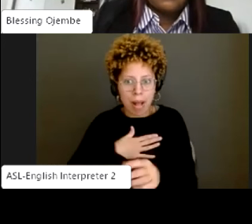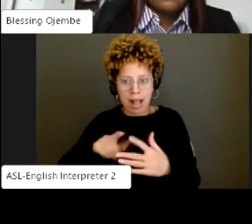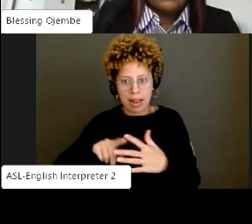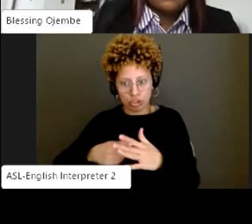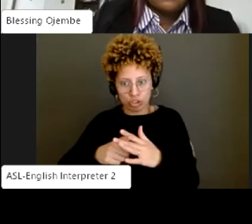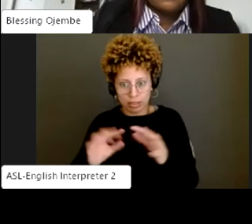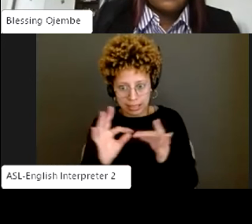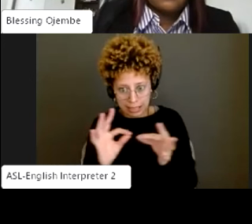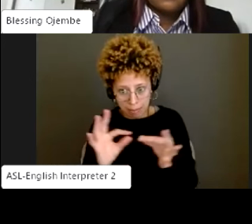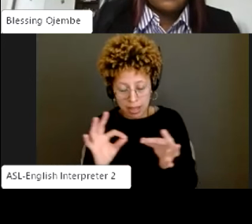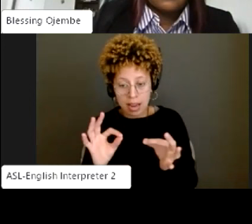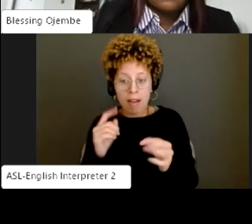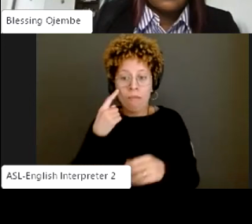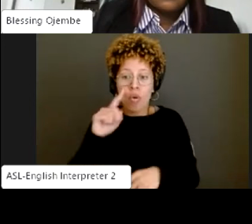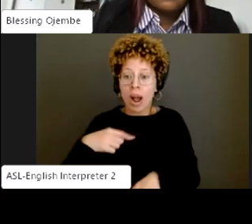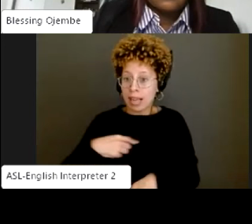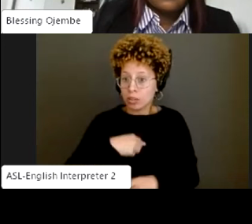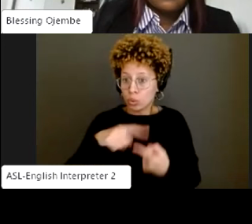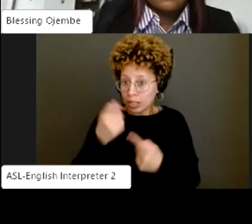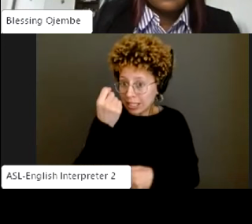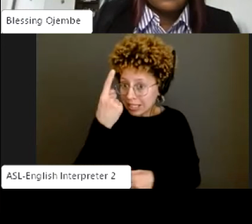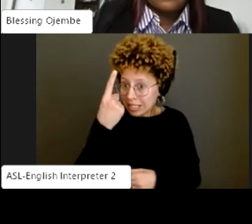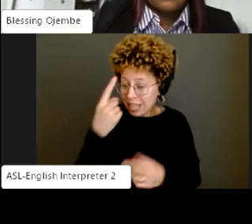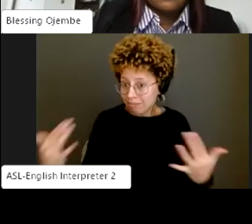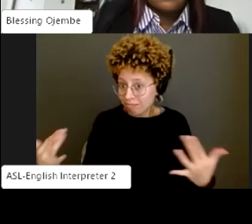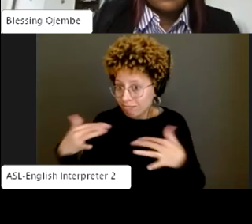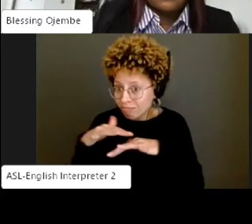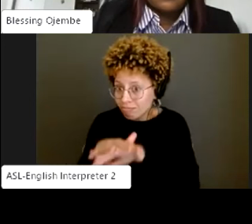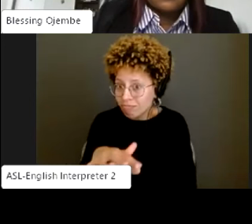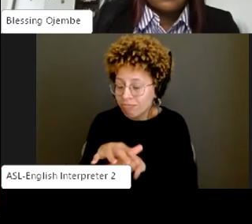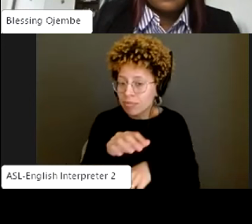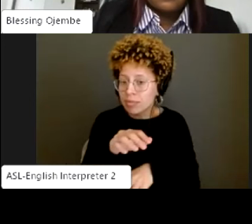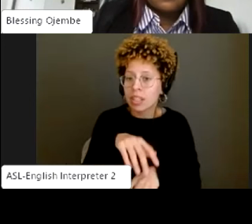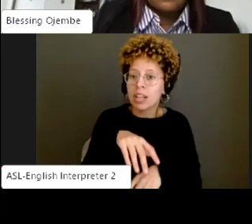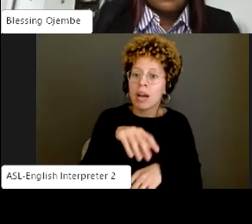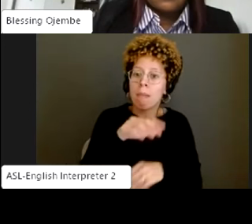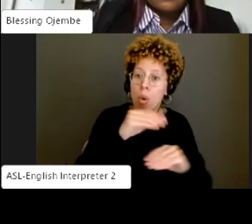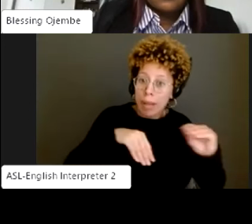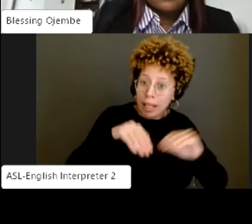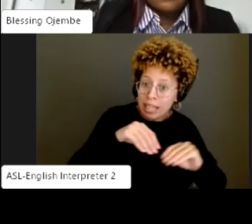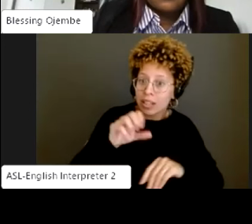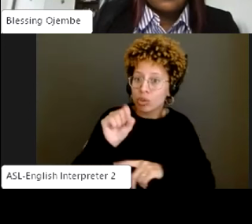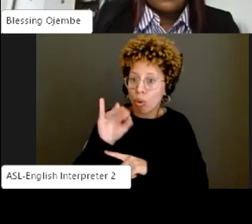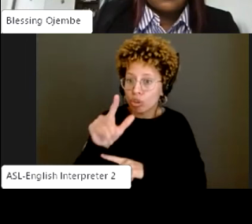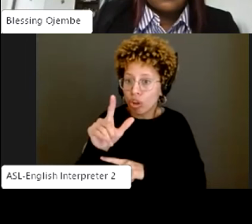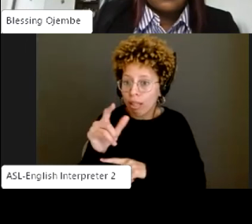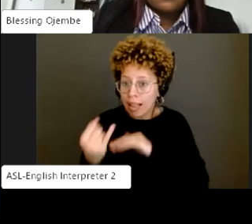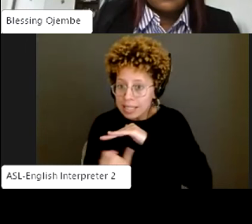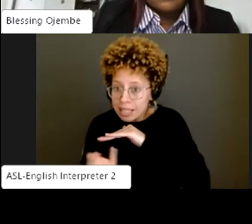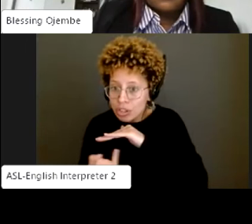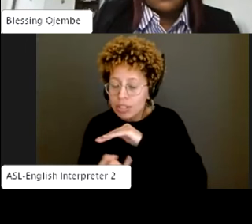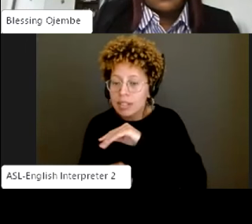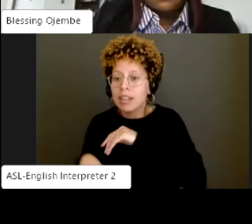enabled for us to understand the intersection between mobility, social isolation, and